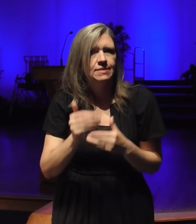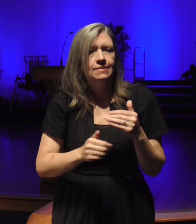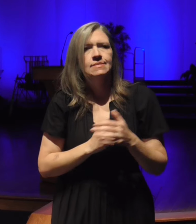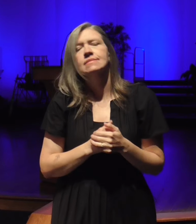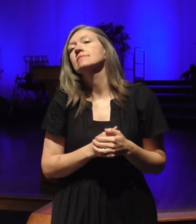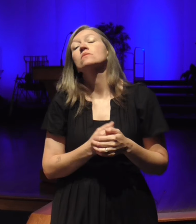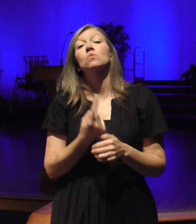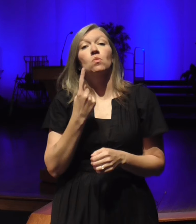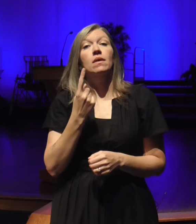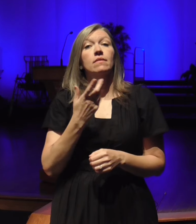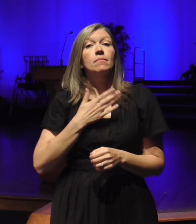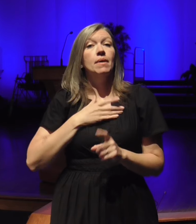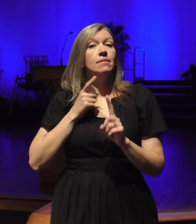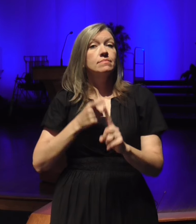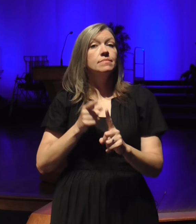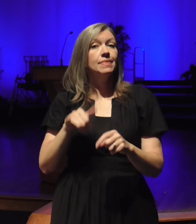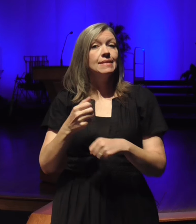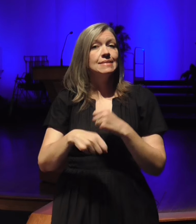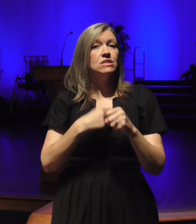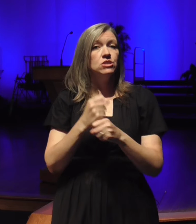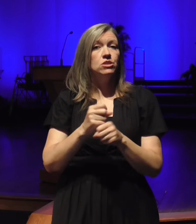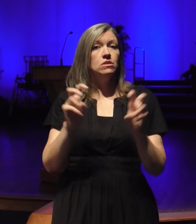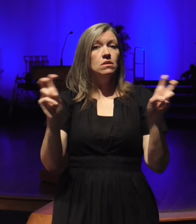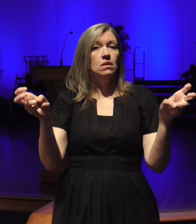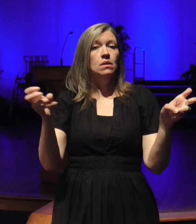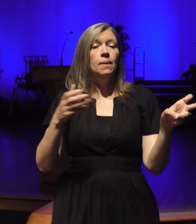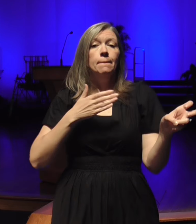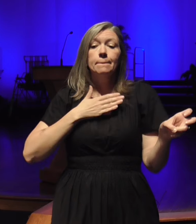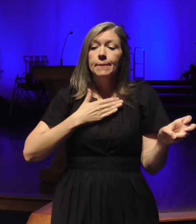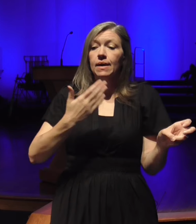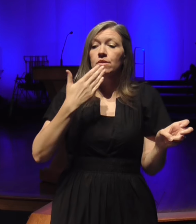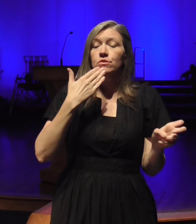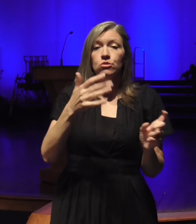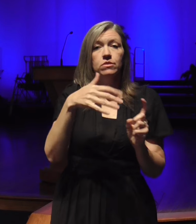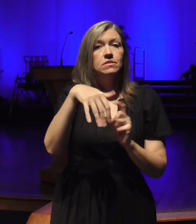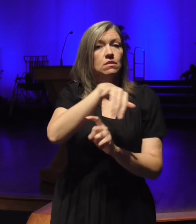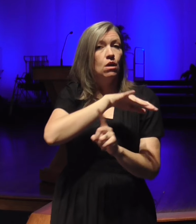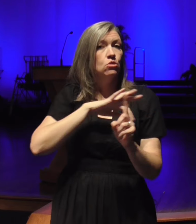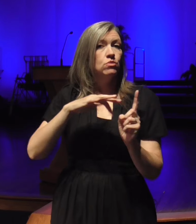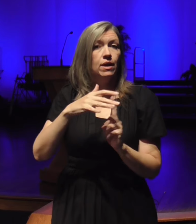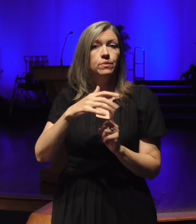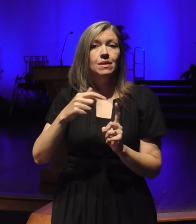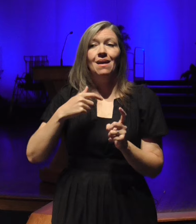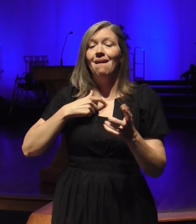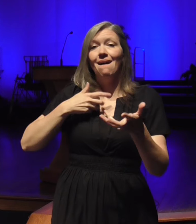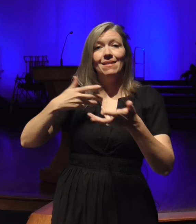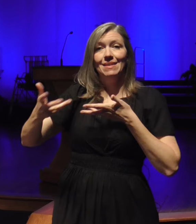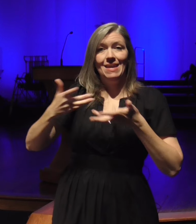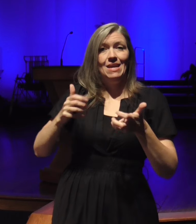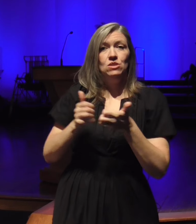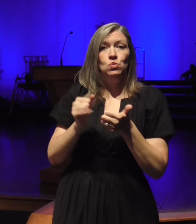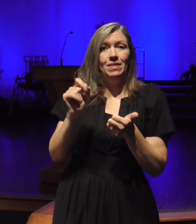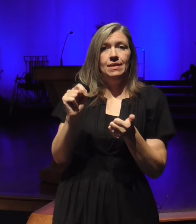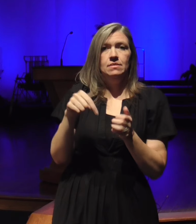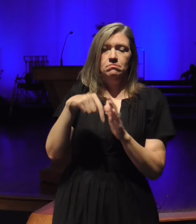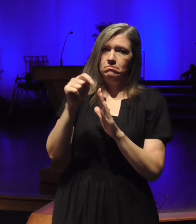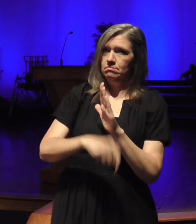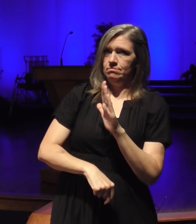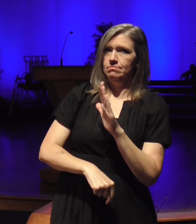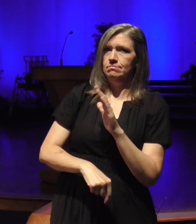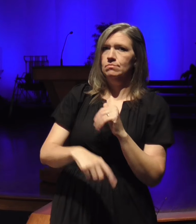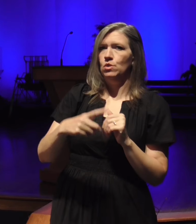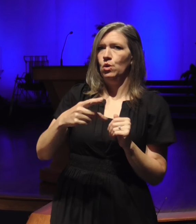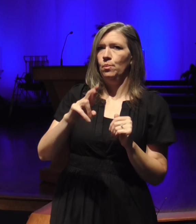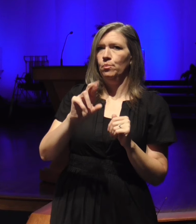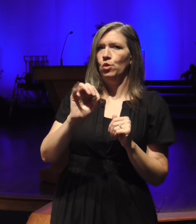I say them every day. It's a wonderful creative process. And one of them this year is the following: my